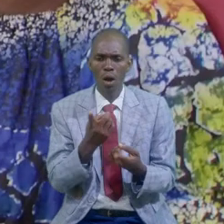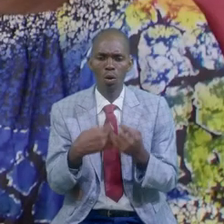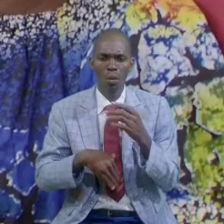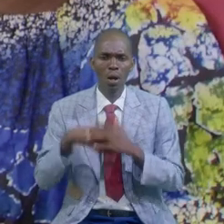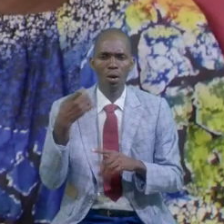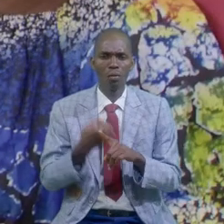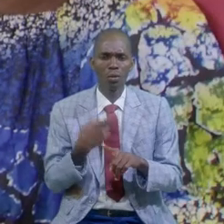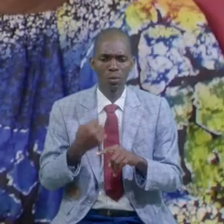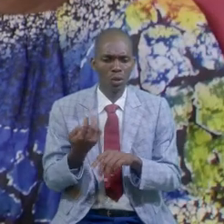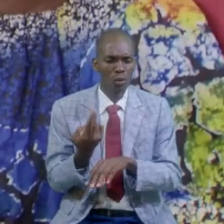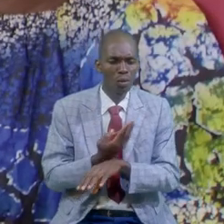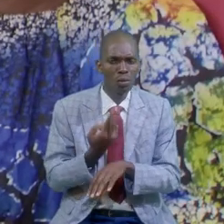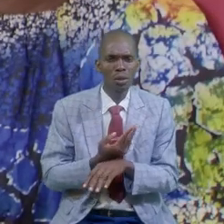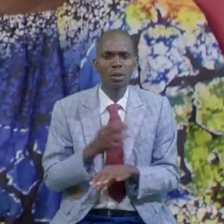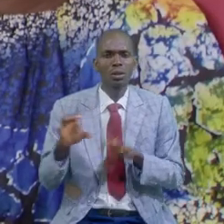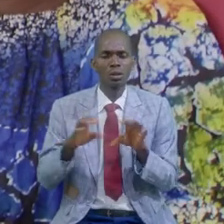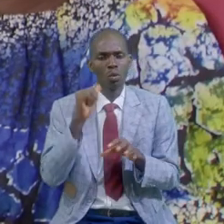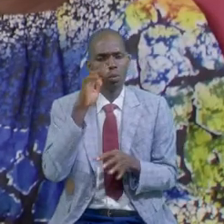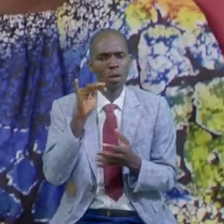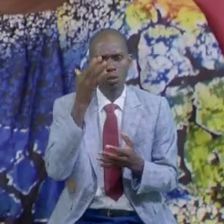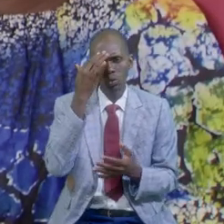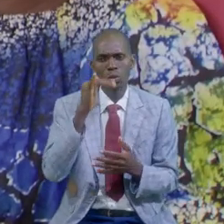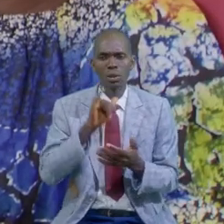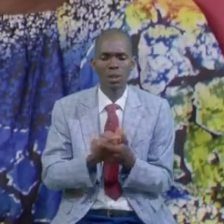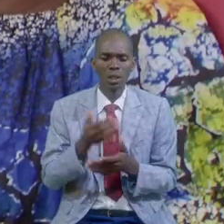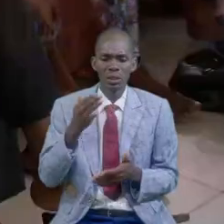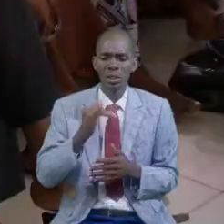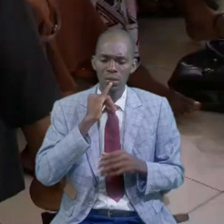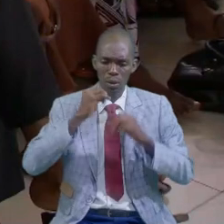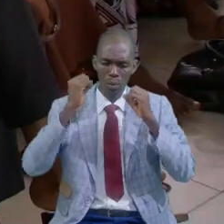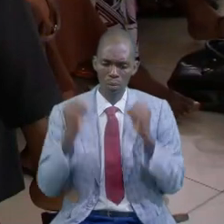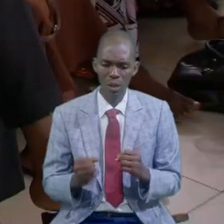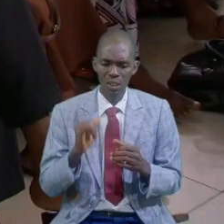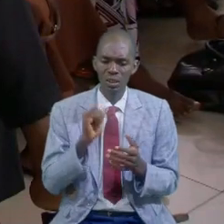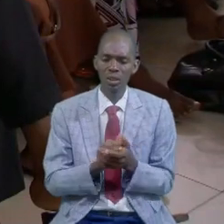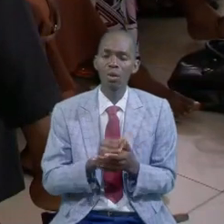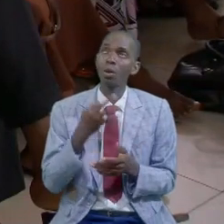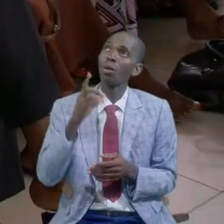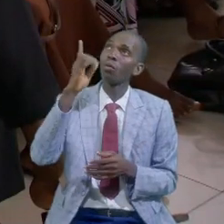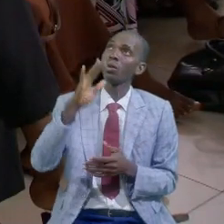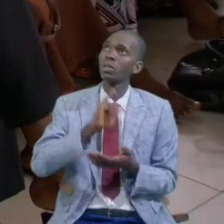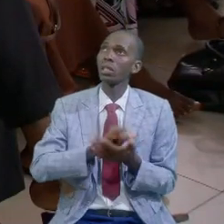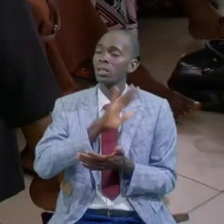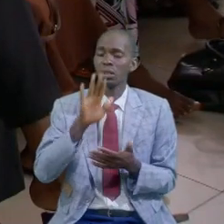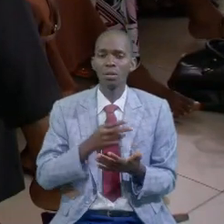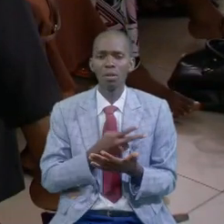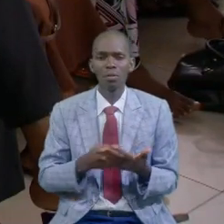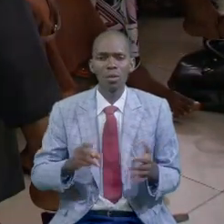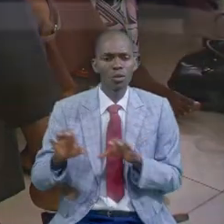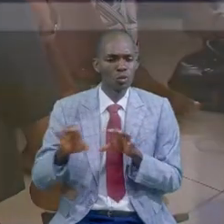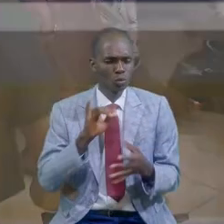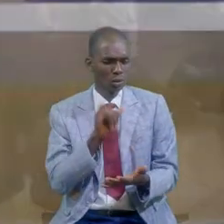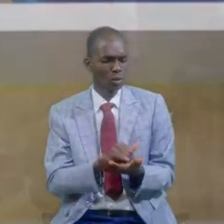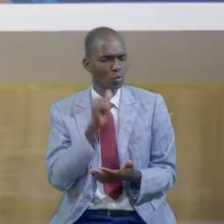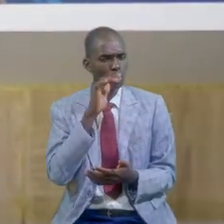about the power of God that cannot fail? Did she know that there is a God in heaven greater than all the